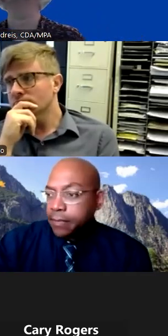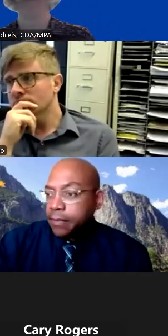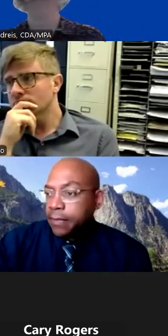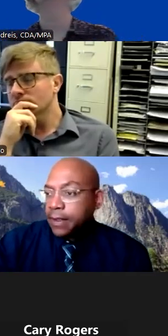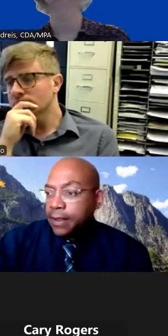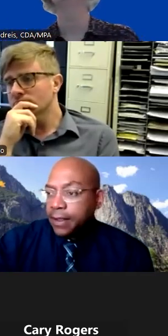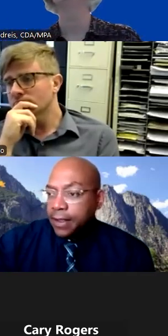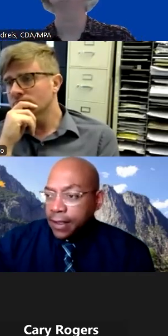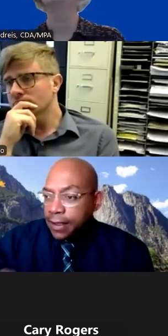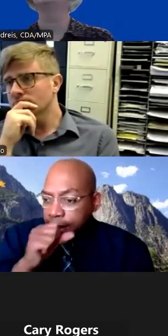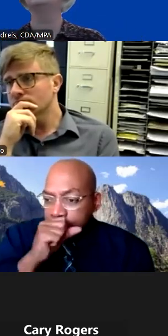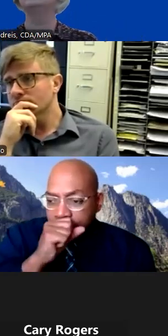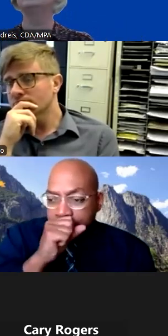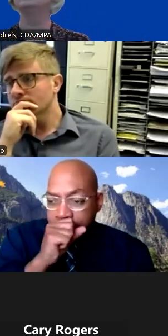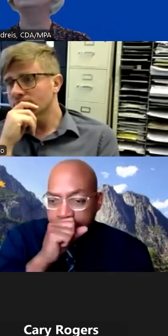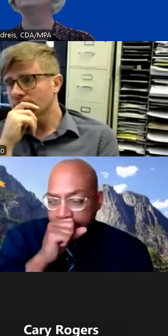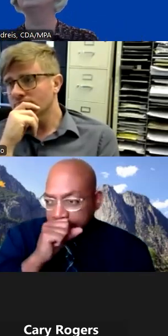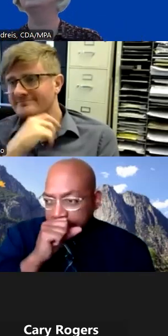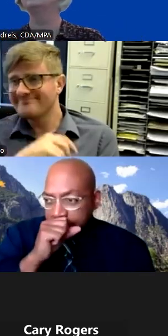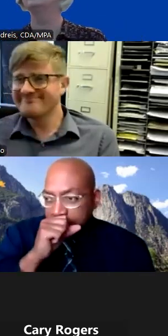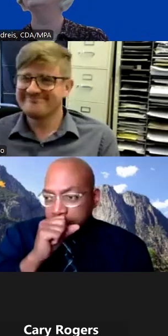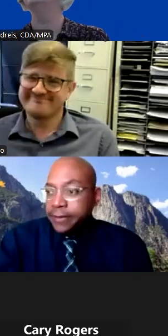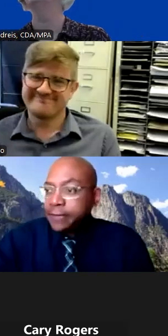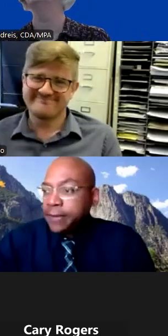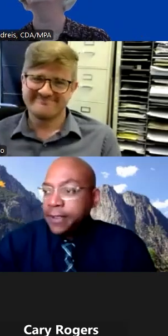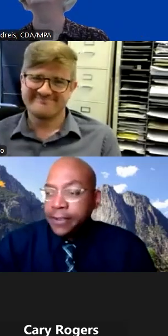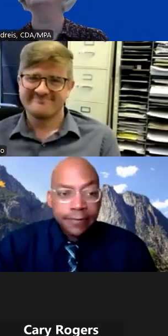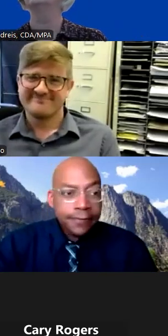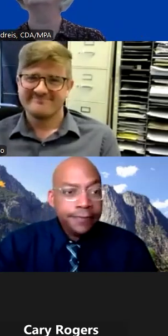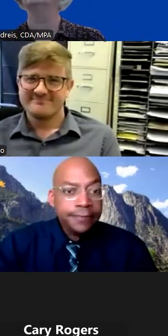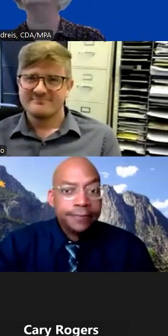But anyone else before I ask my question?